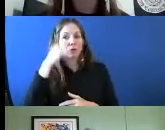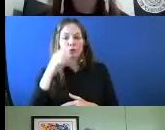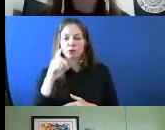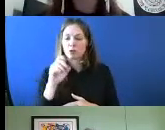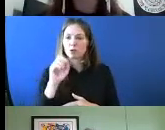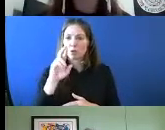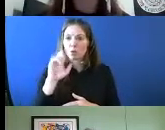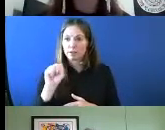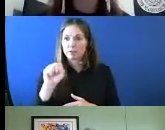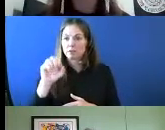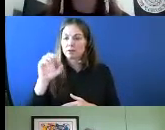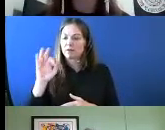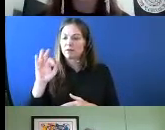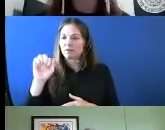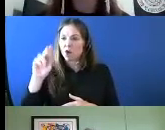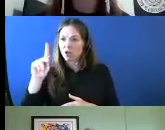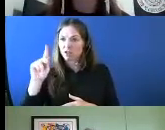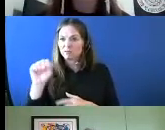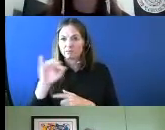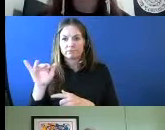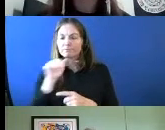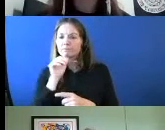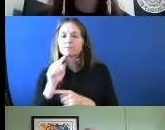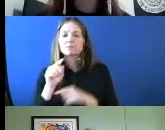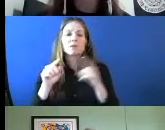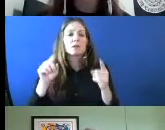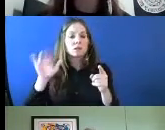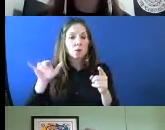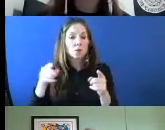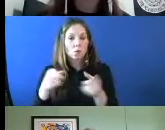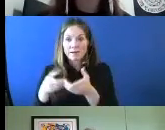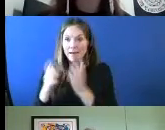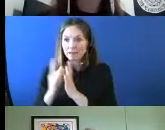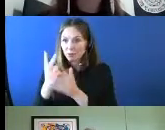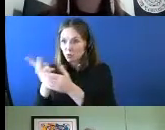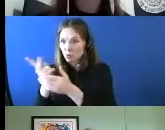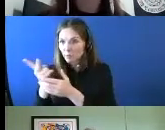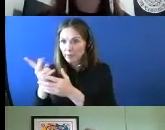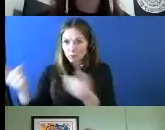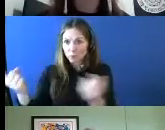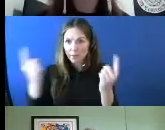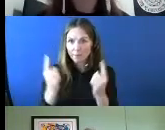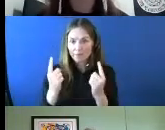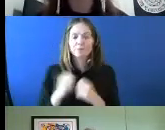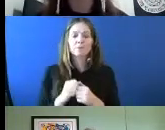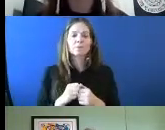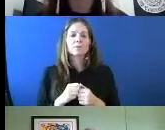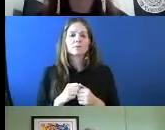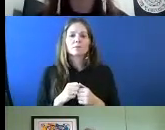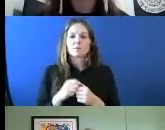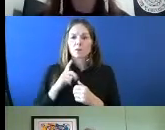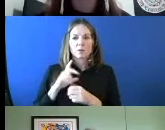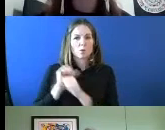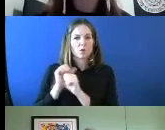summit. And we were really happy to have her as well. And so we really worked with the elders throughout this research